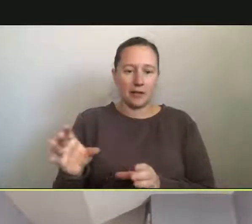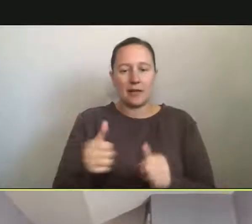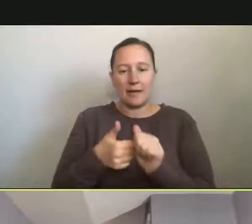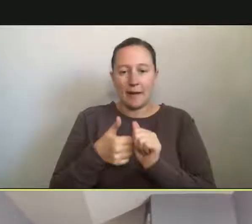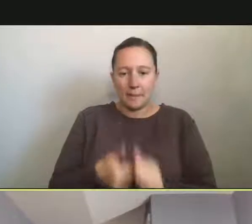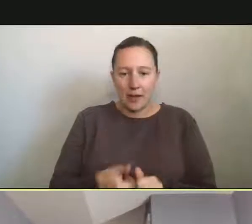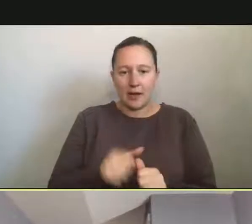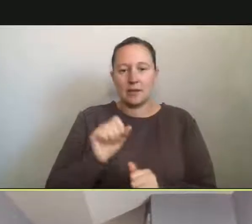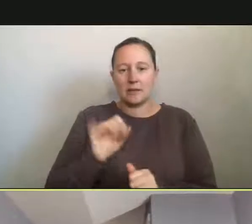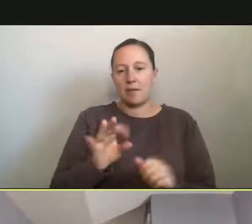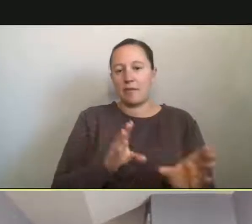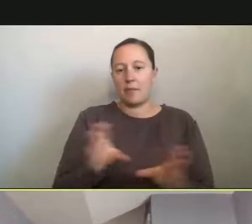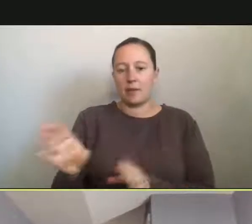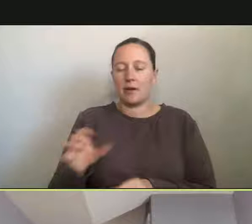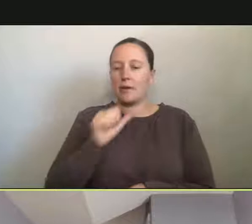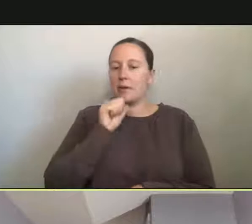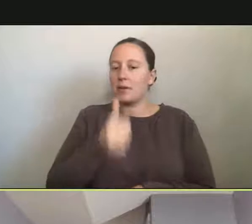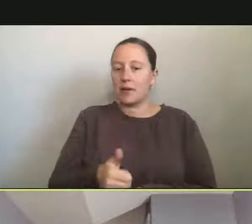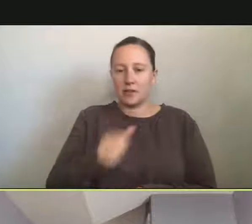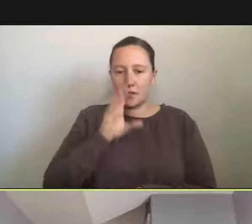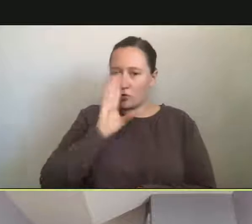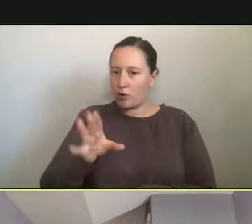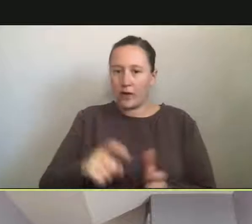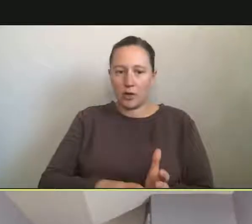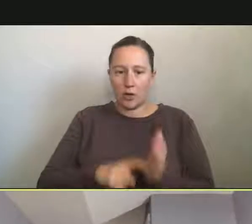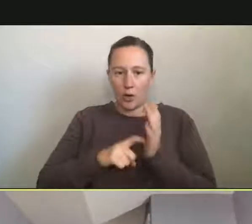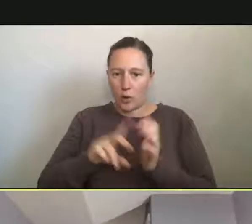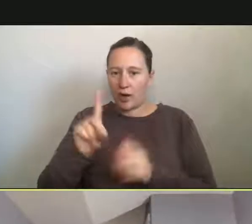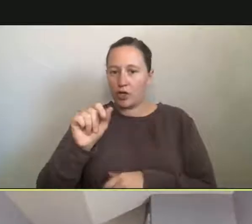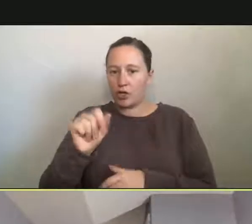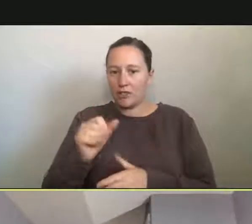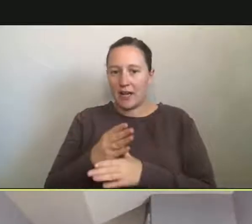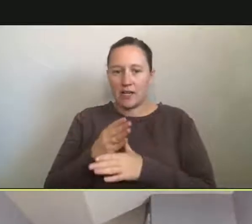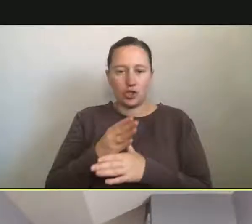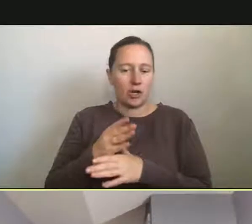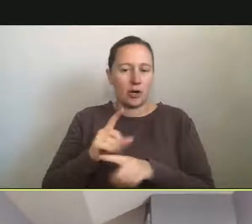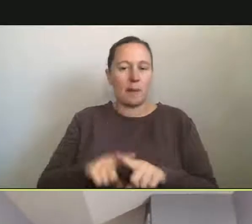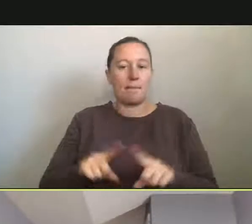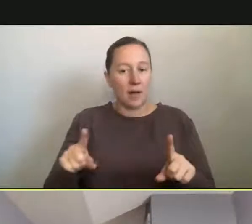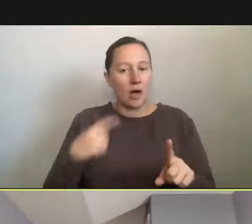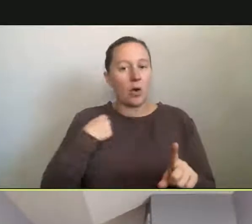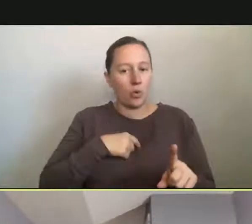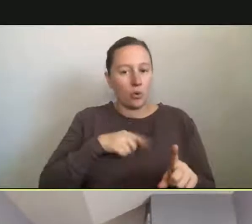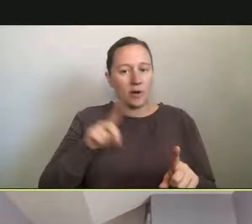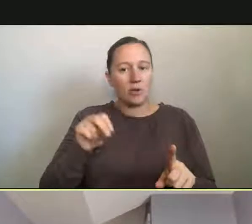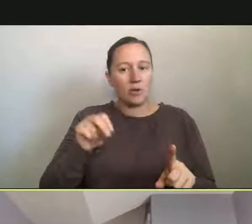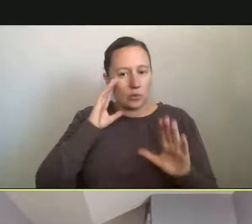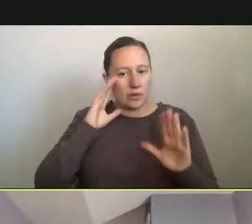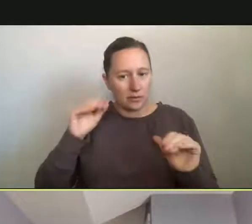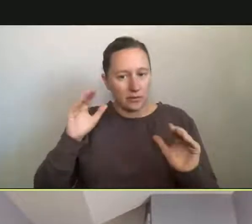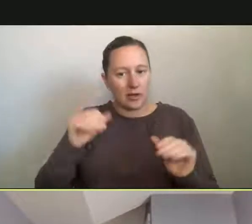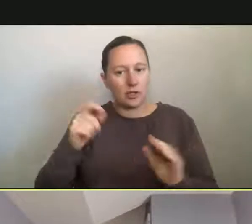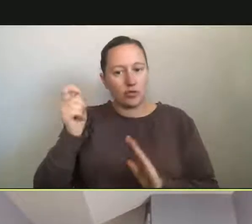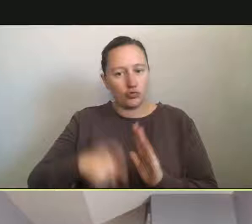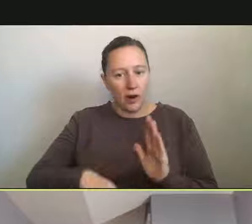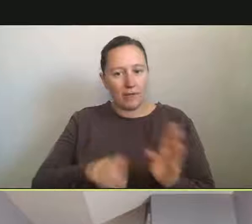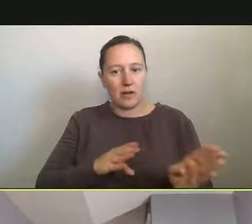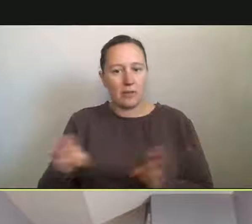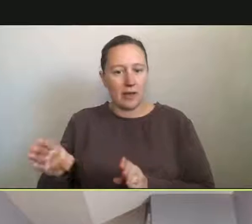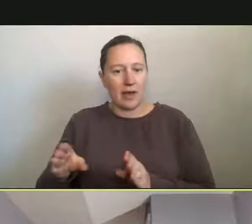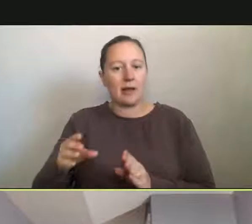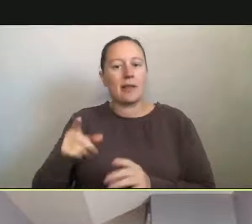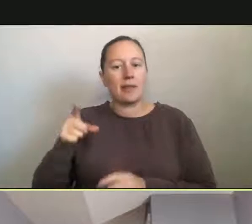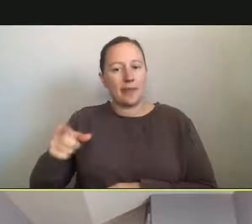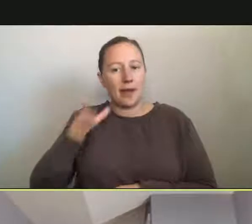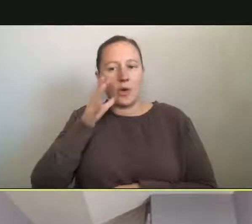plans. It doesn't directly require data sharing, but it does expect that in drafting their plans, applicants will